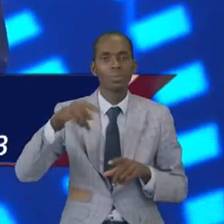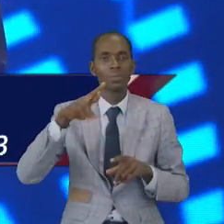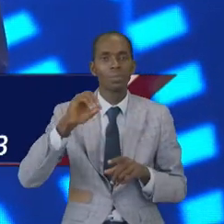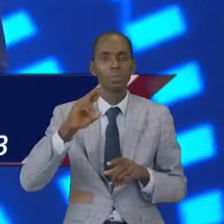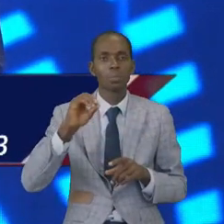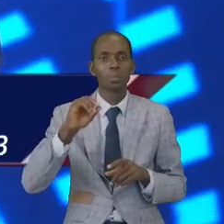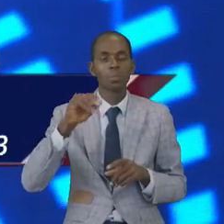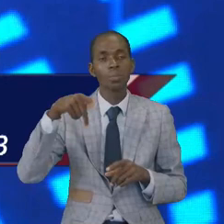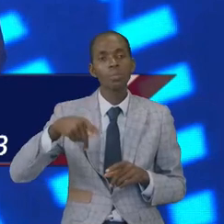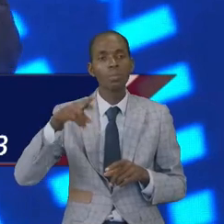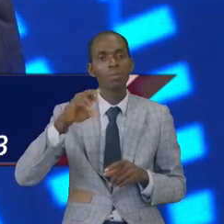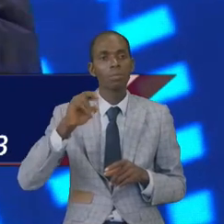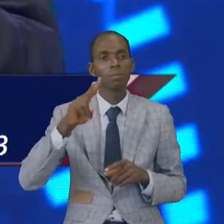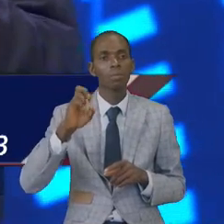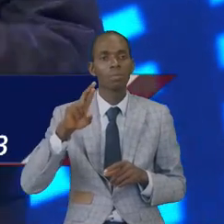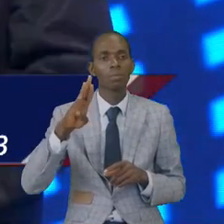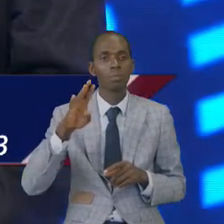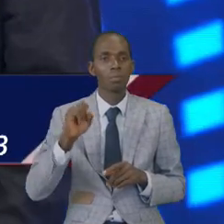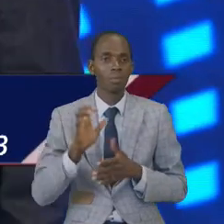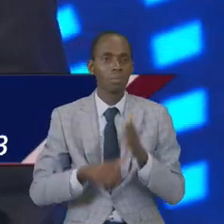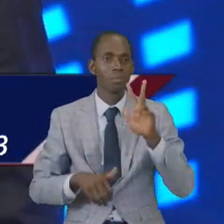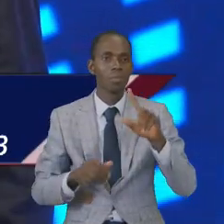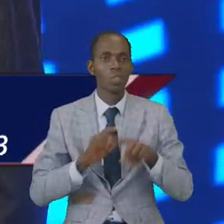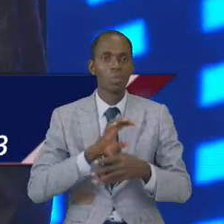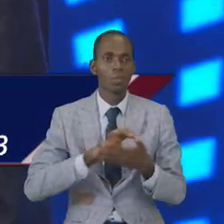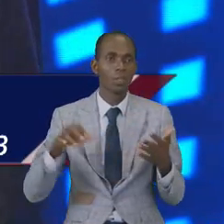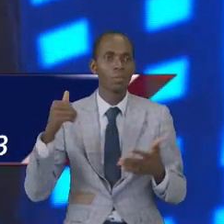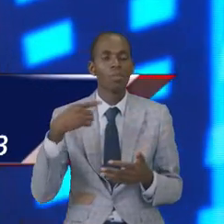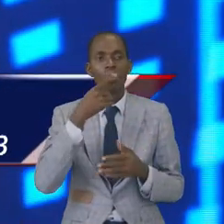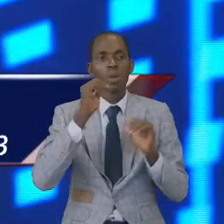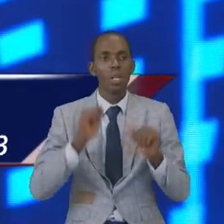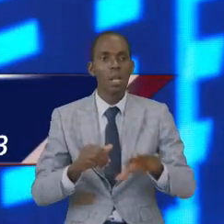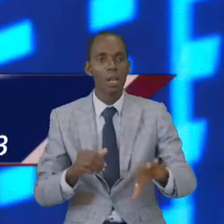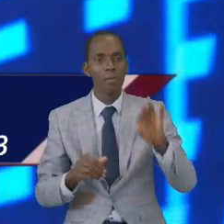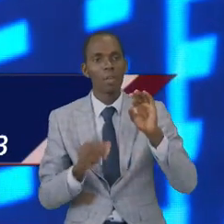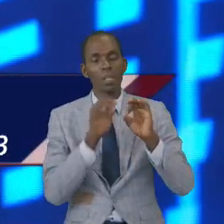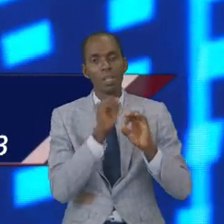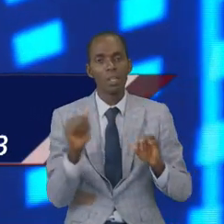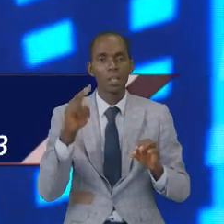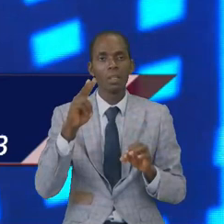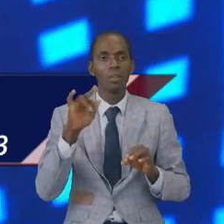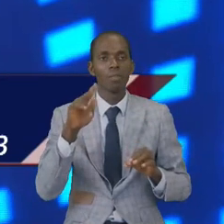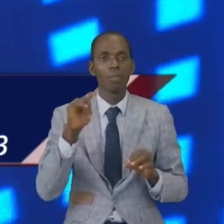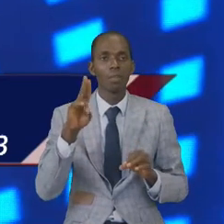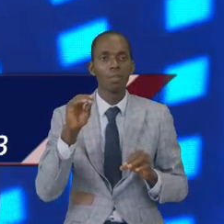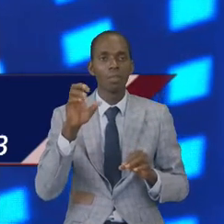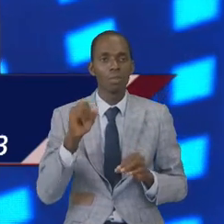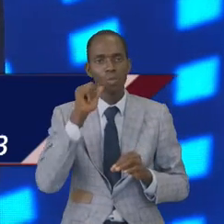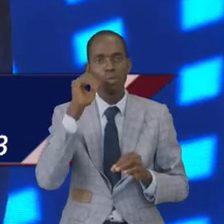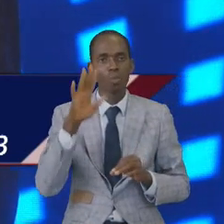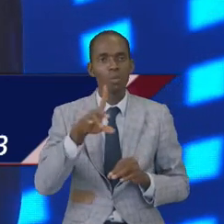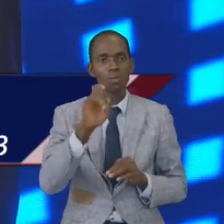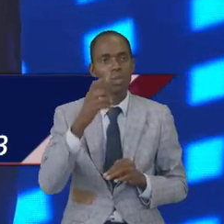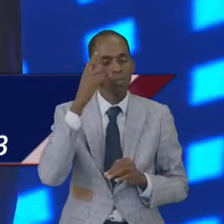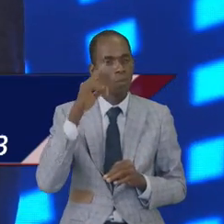chapter 31, reading from verse 10. Who can find a virtuous woman? For a price